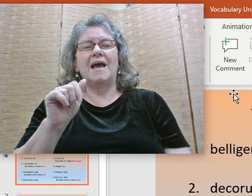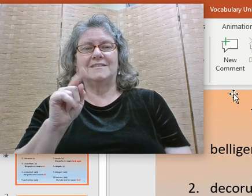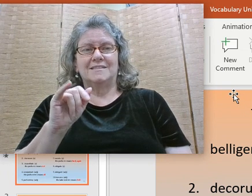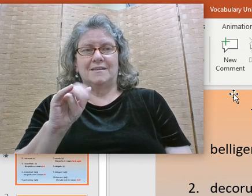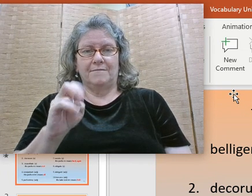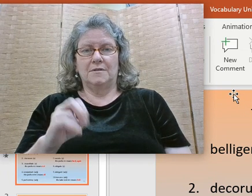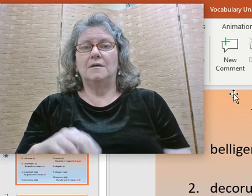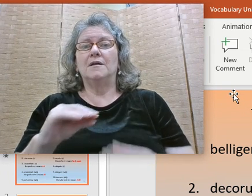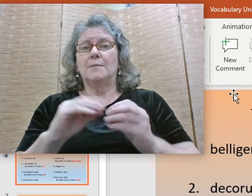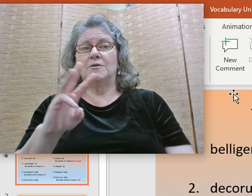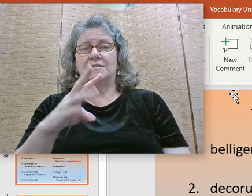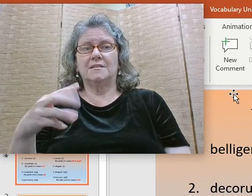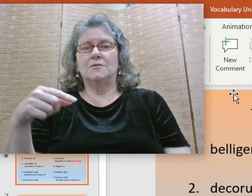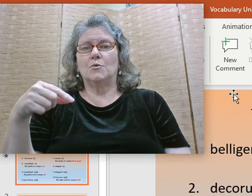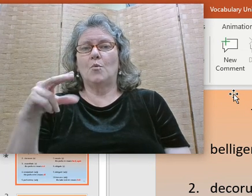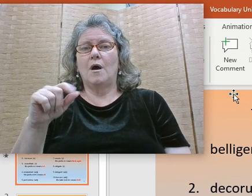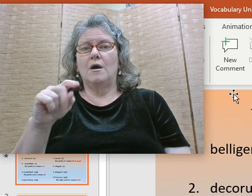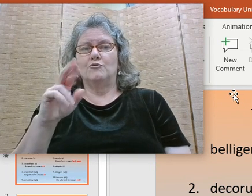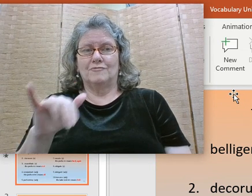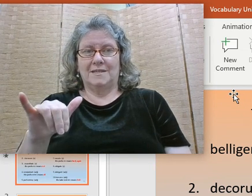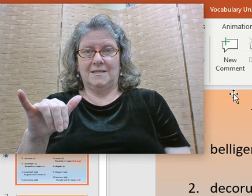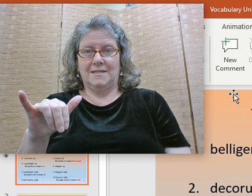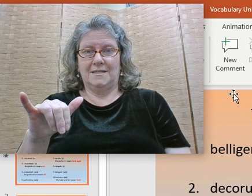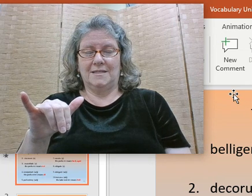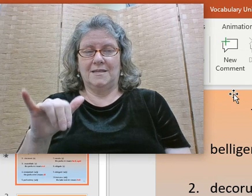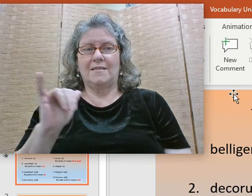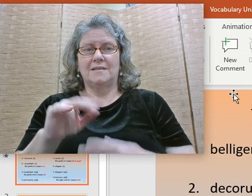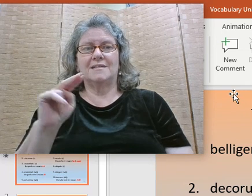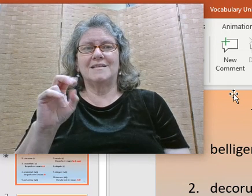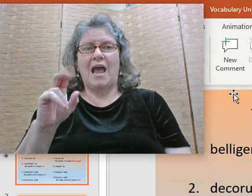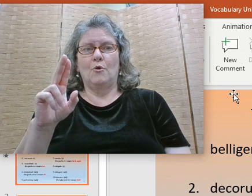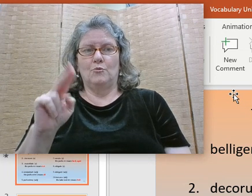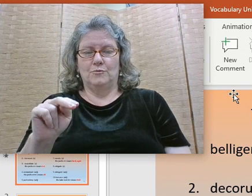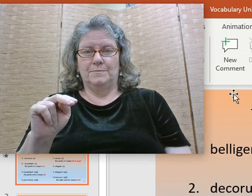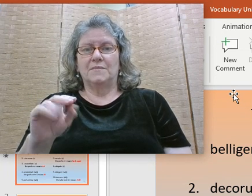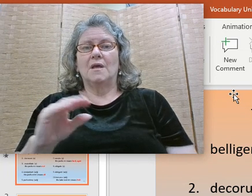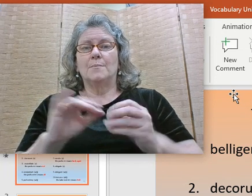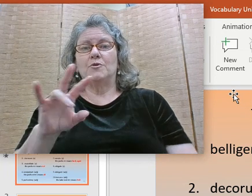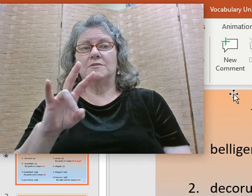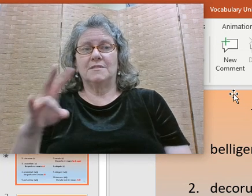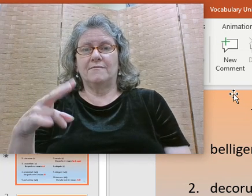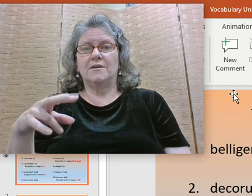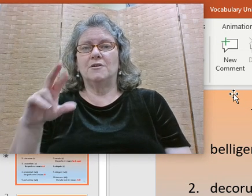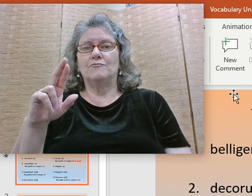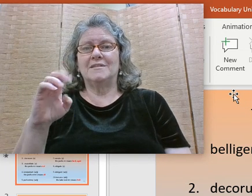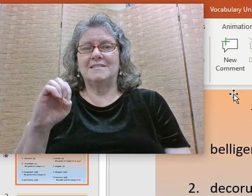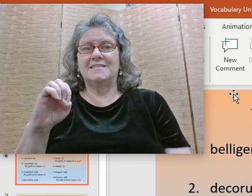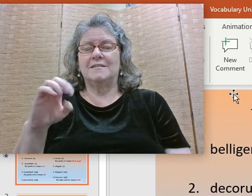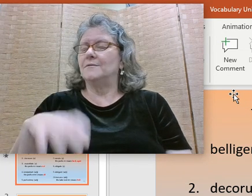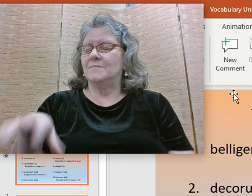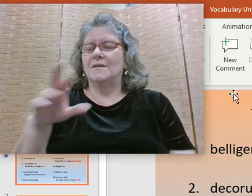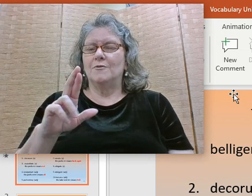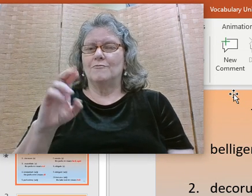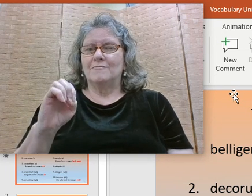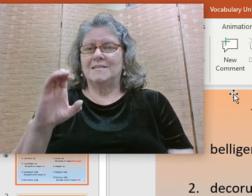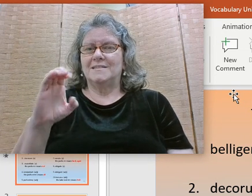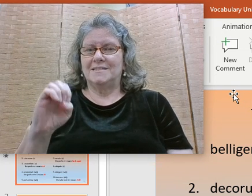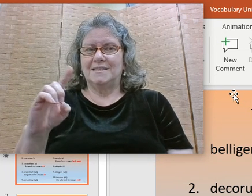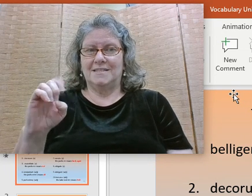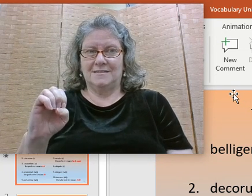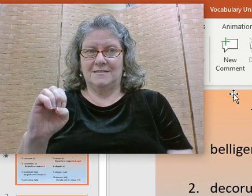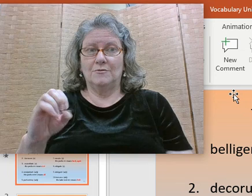Number 6, quandary. That word is a noun. Number 7, recede. Make sure you're pronouncing